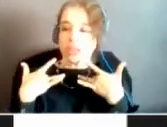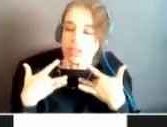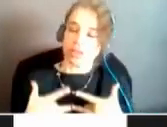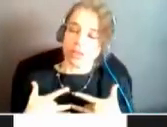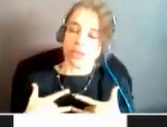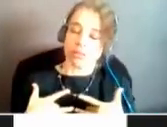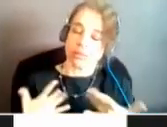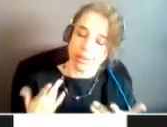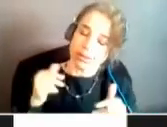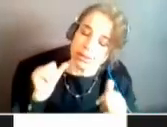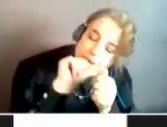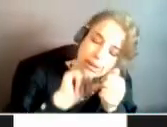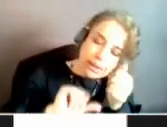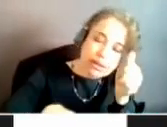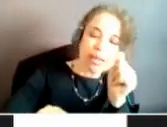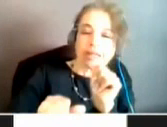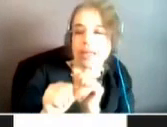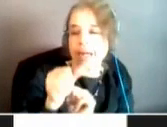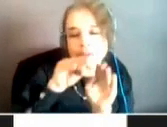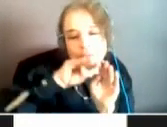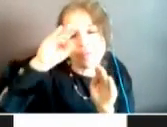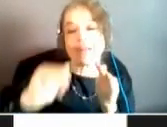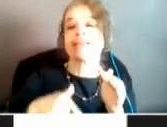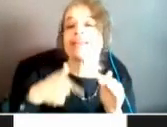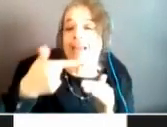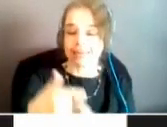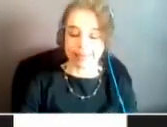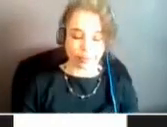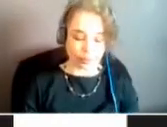and suicidal ideation. Next slide.